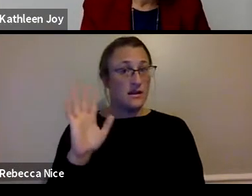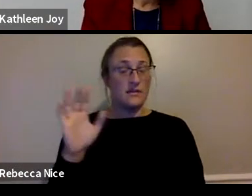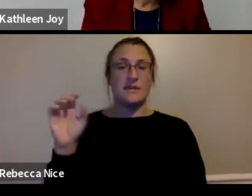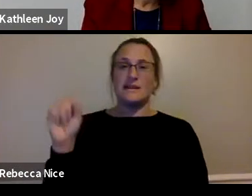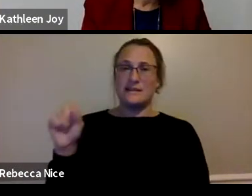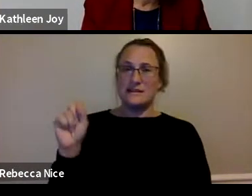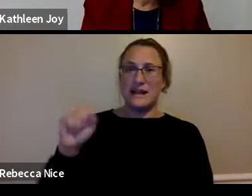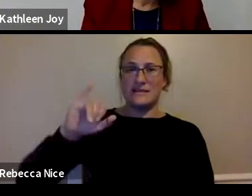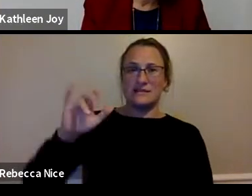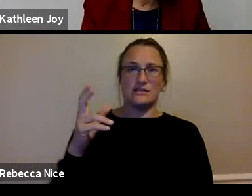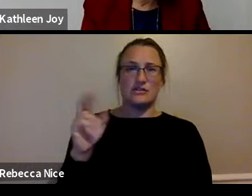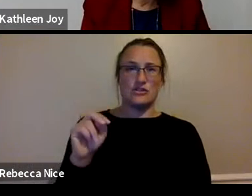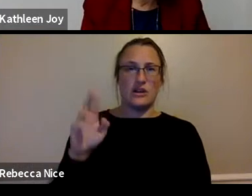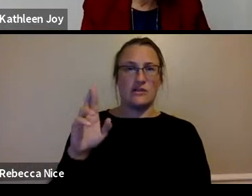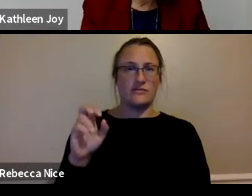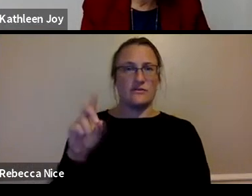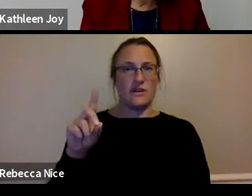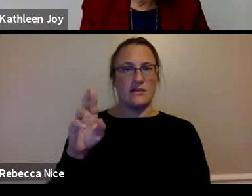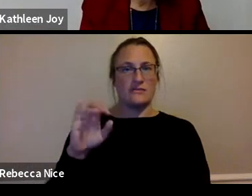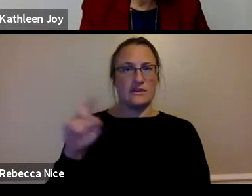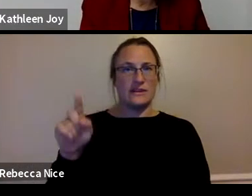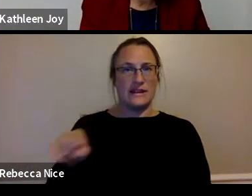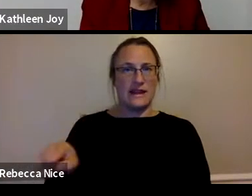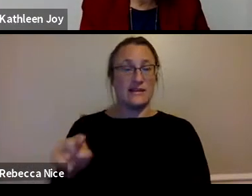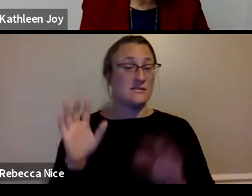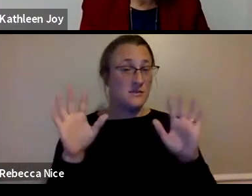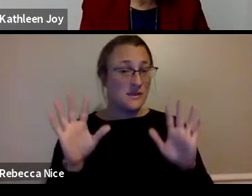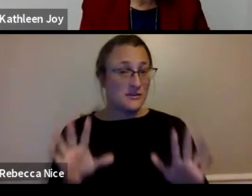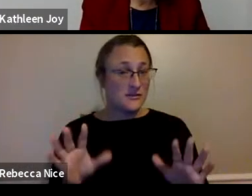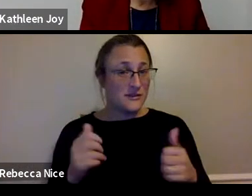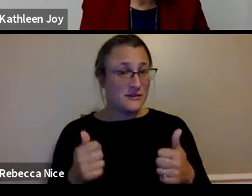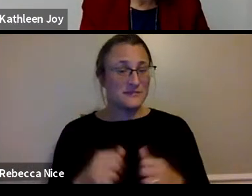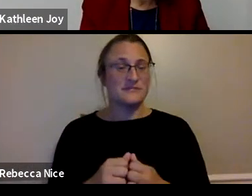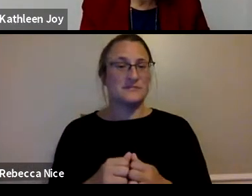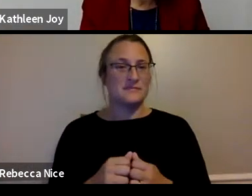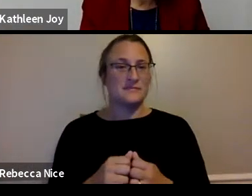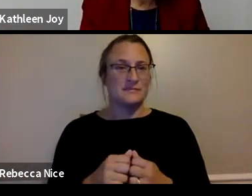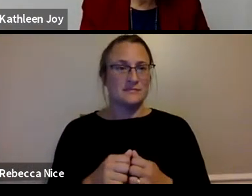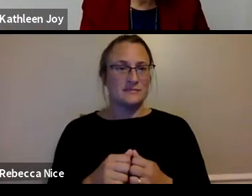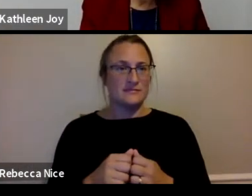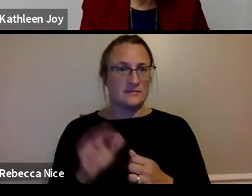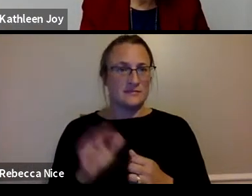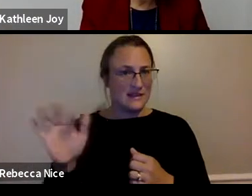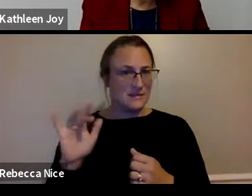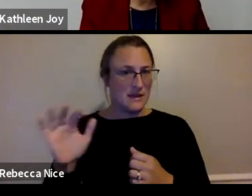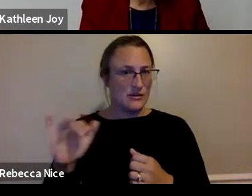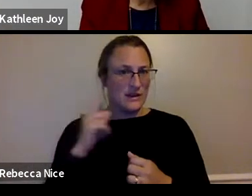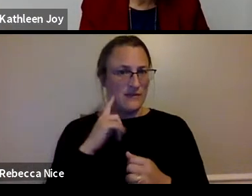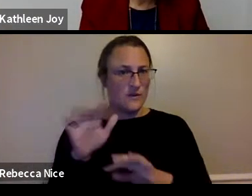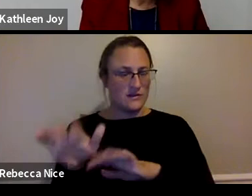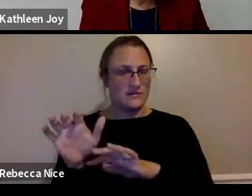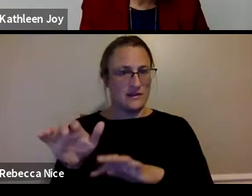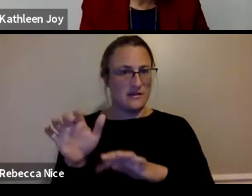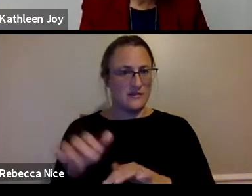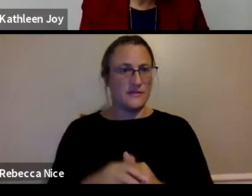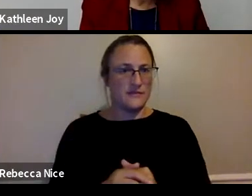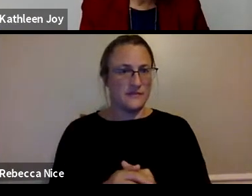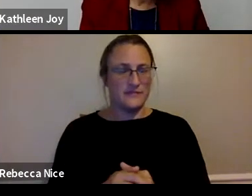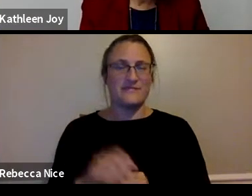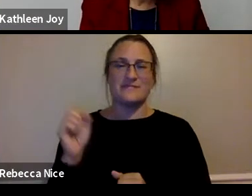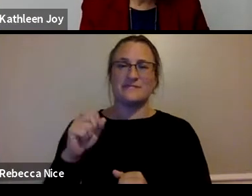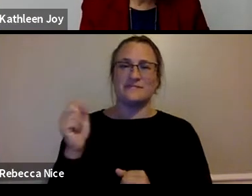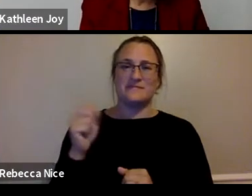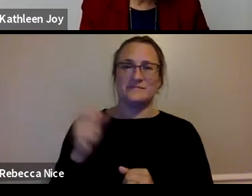John Rodriguez here. Oh, wonderful. Okay. Spell your name. Spell your name for the stenographer. Yes, sir. Yes,